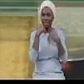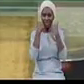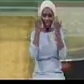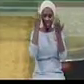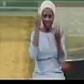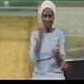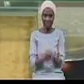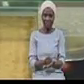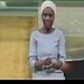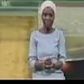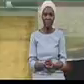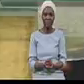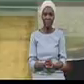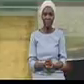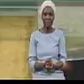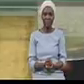ashamed.